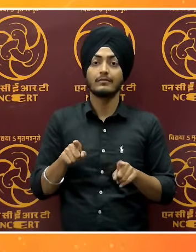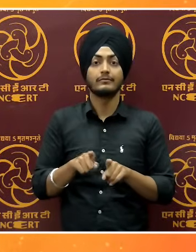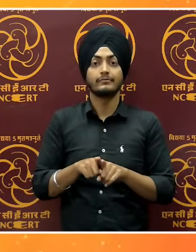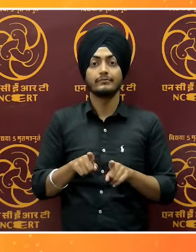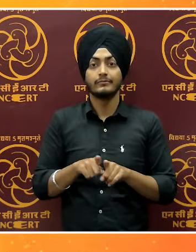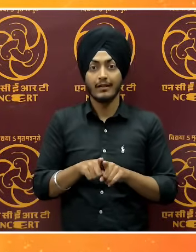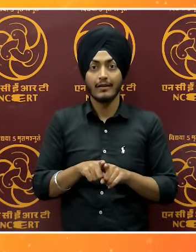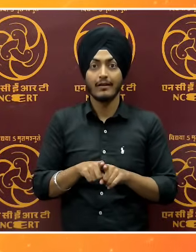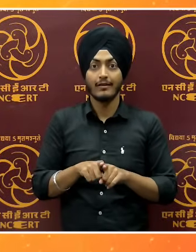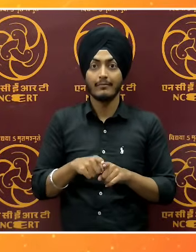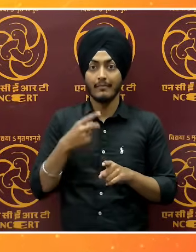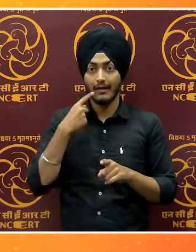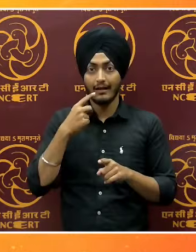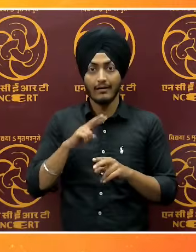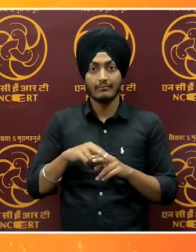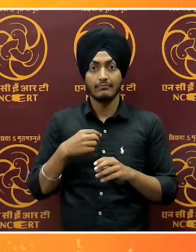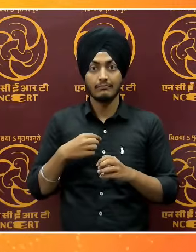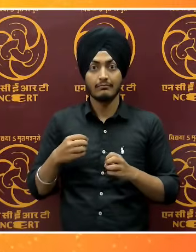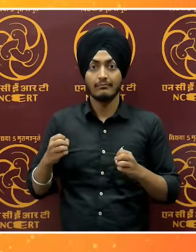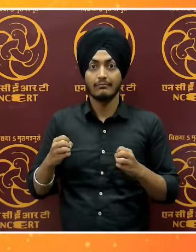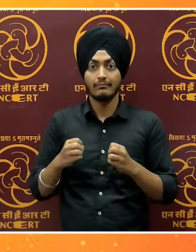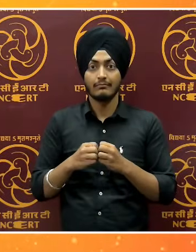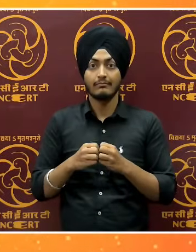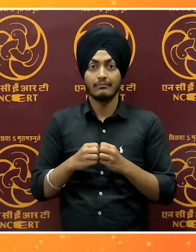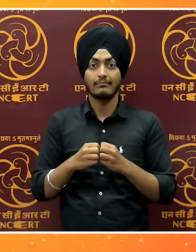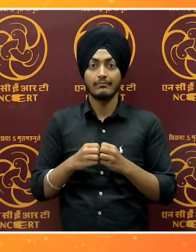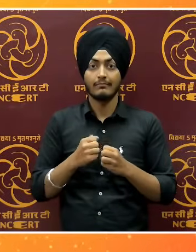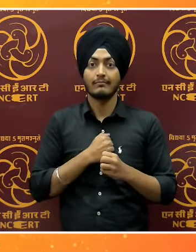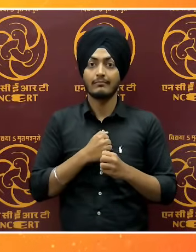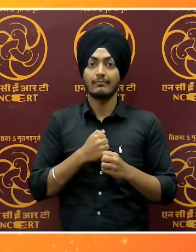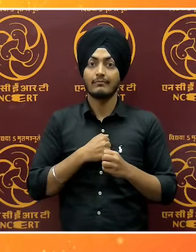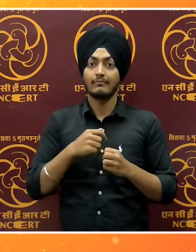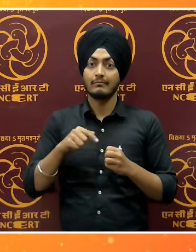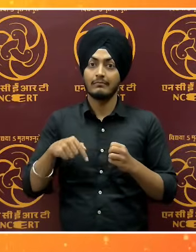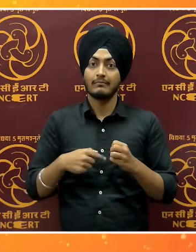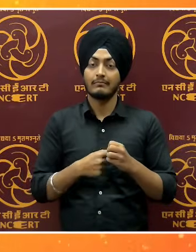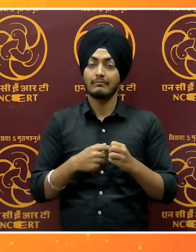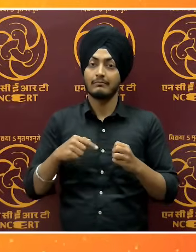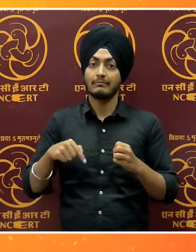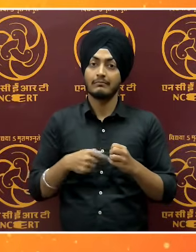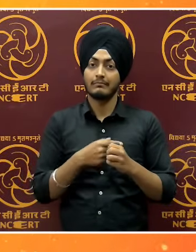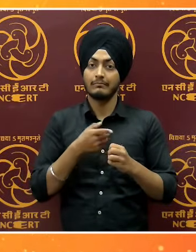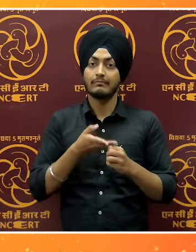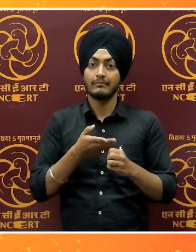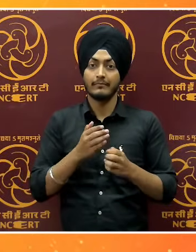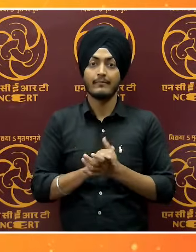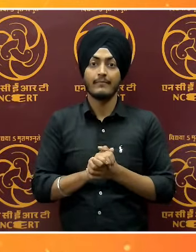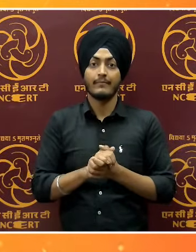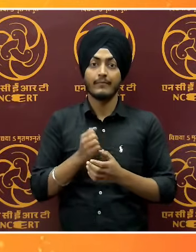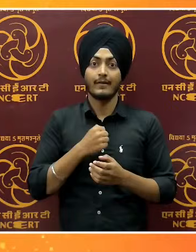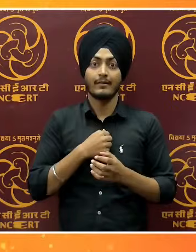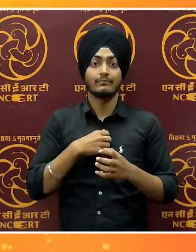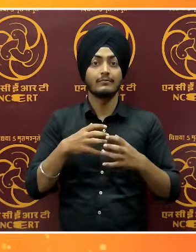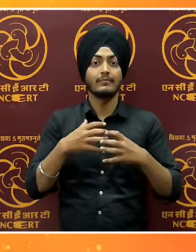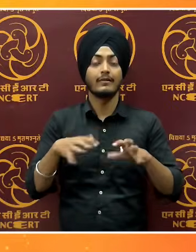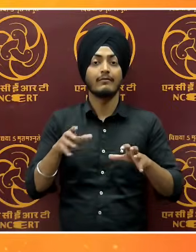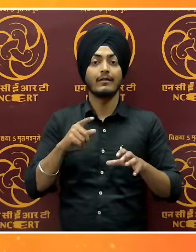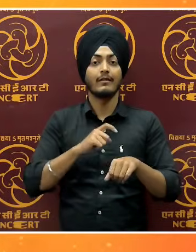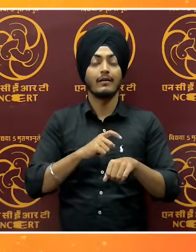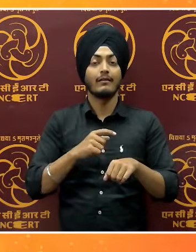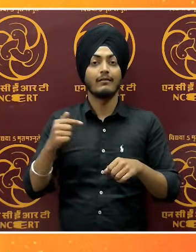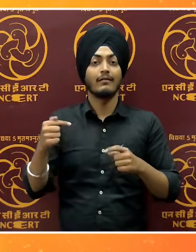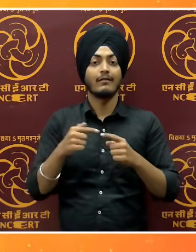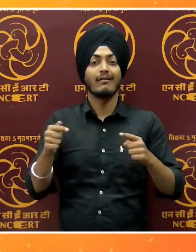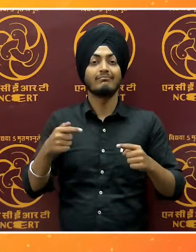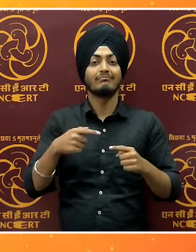very separated. That means they are the distance between the lines are very